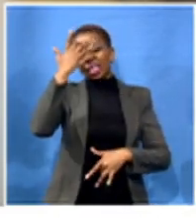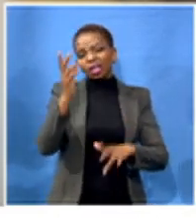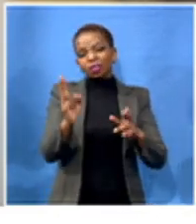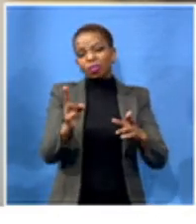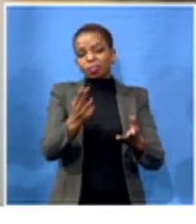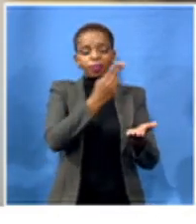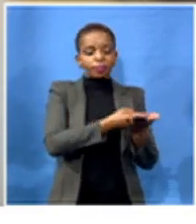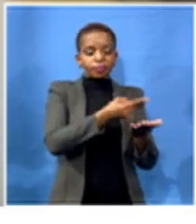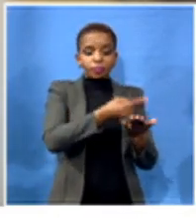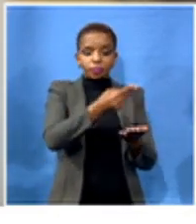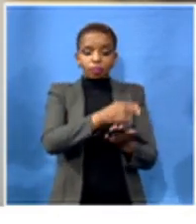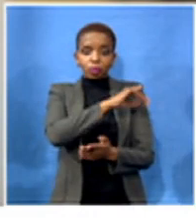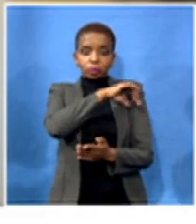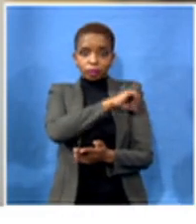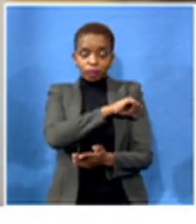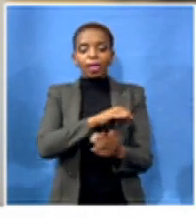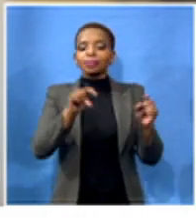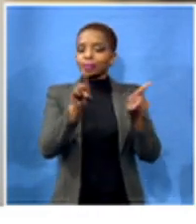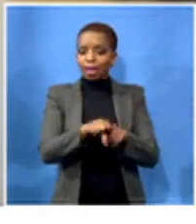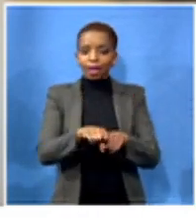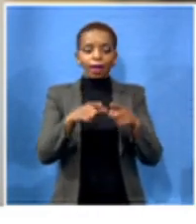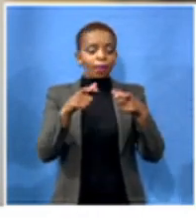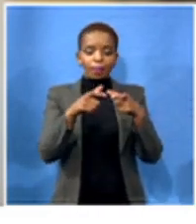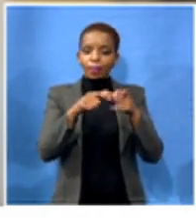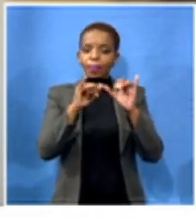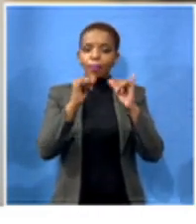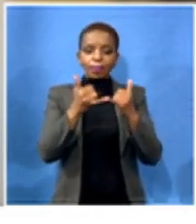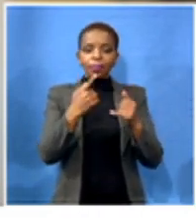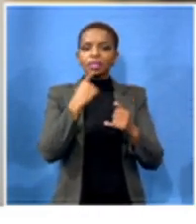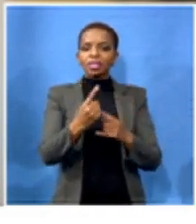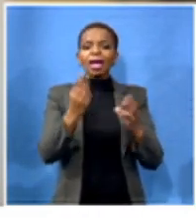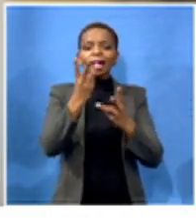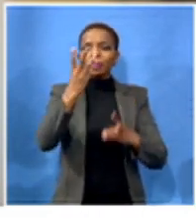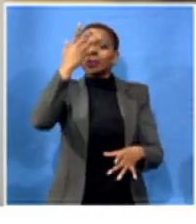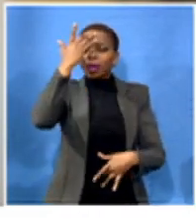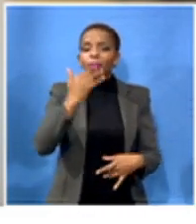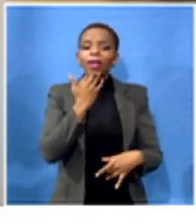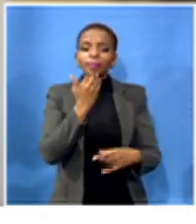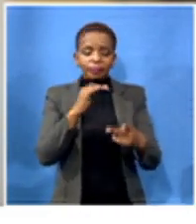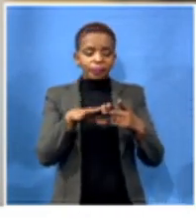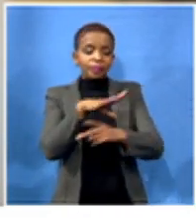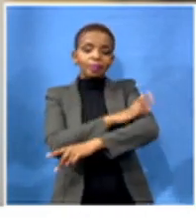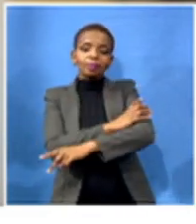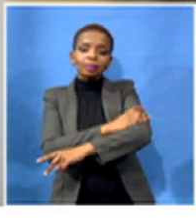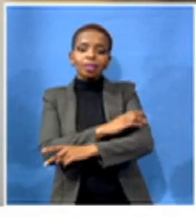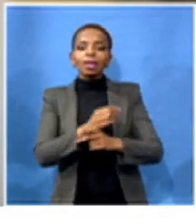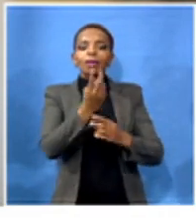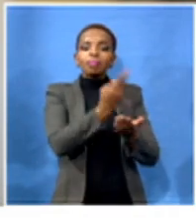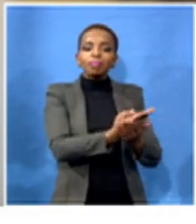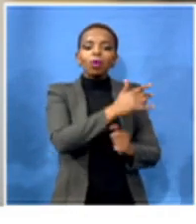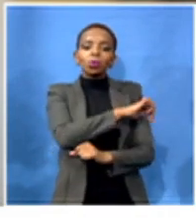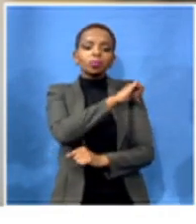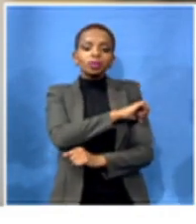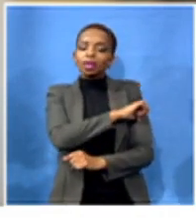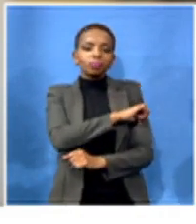also report a reduction in admissions for diseases like diabetes, asthma, hypertension, and even mental health